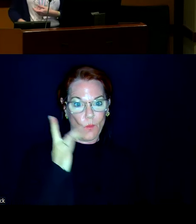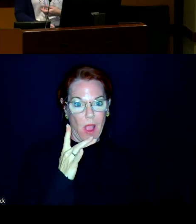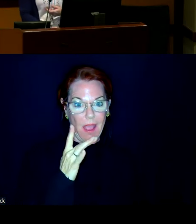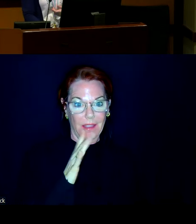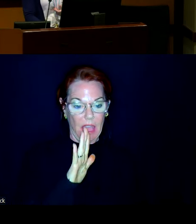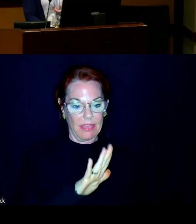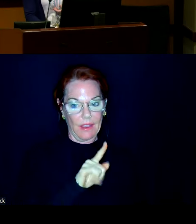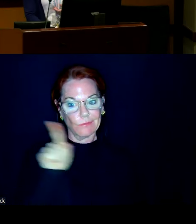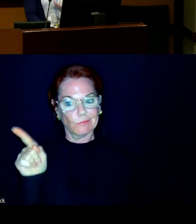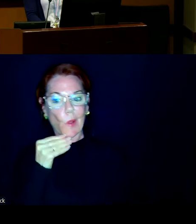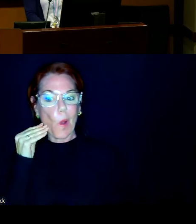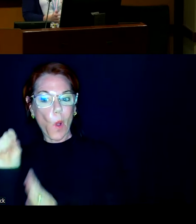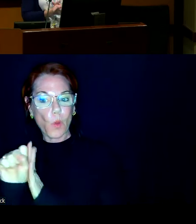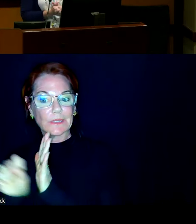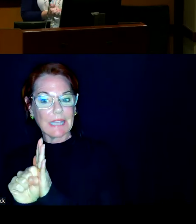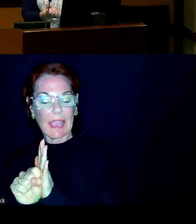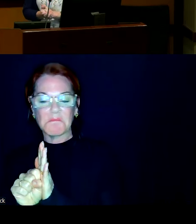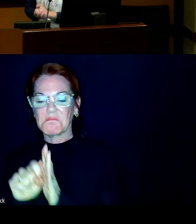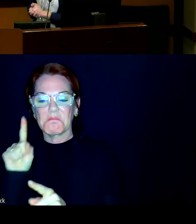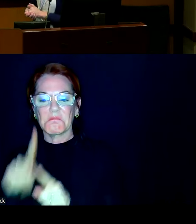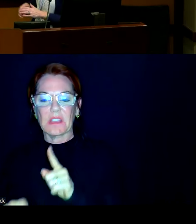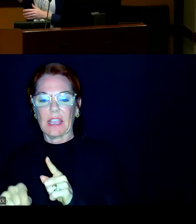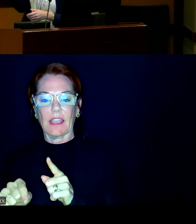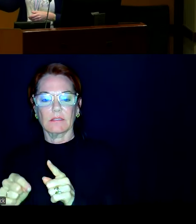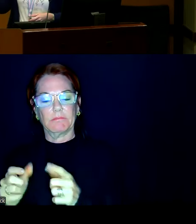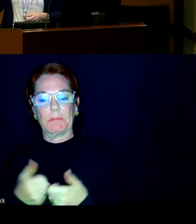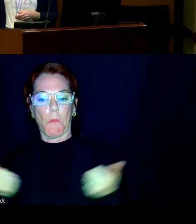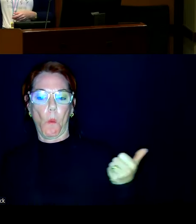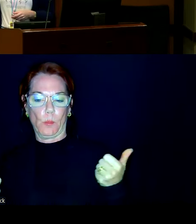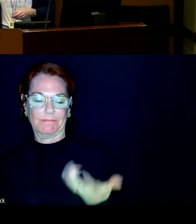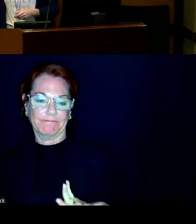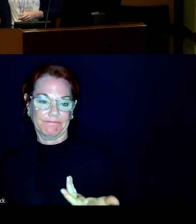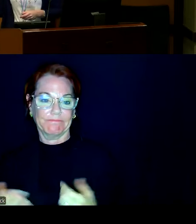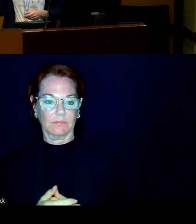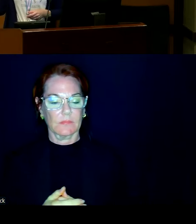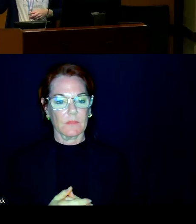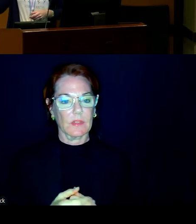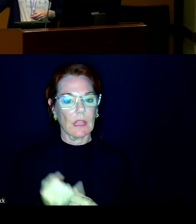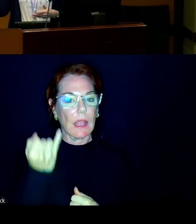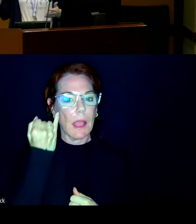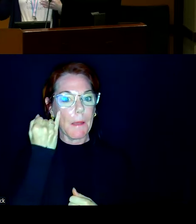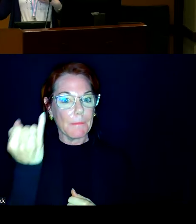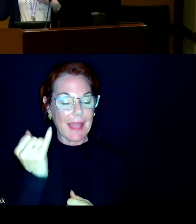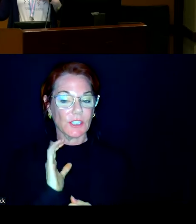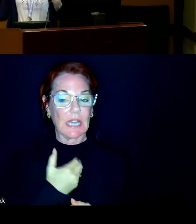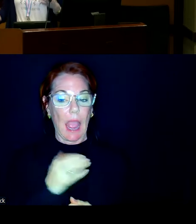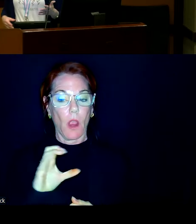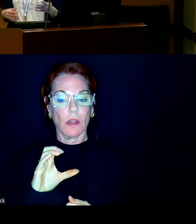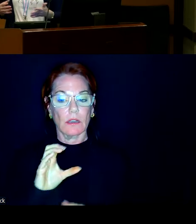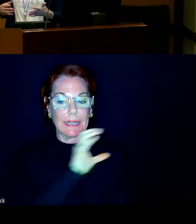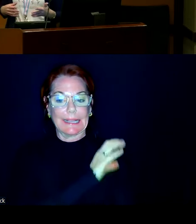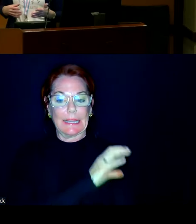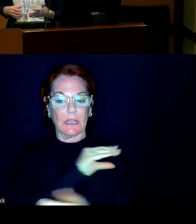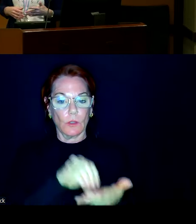anymore. So we have medical refugees. Imagine the impact of our clinical notes. So again, for those of you that are